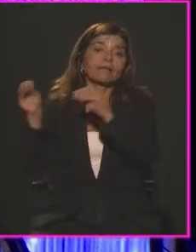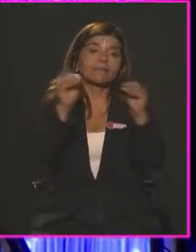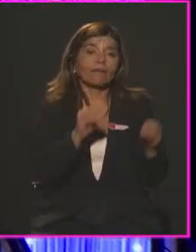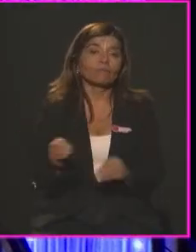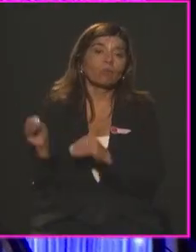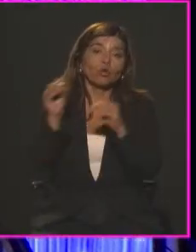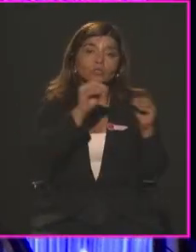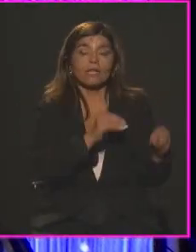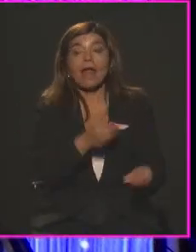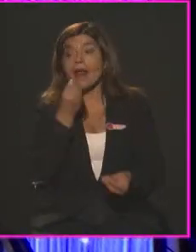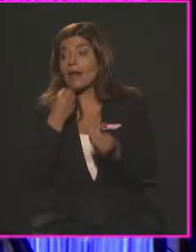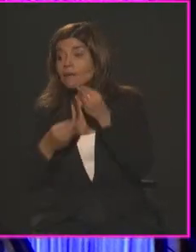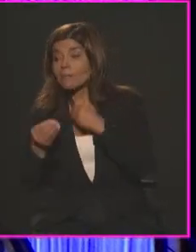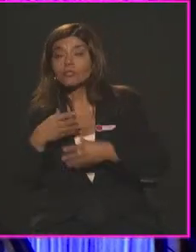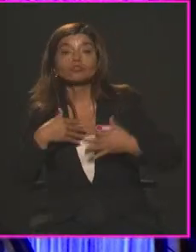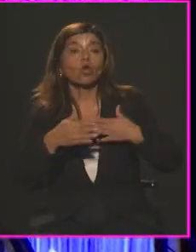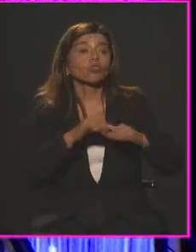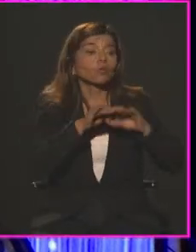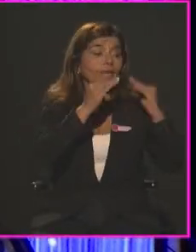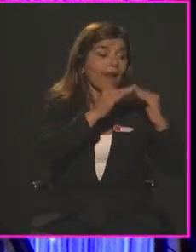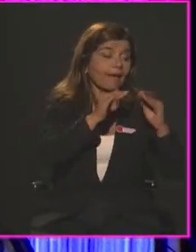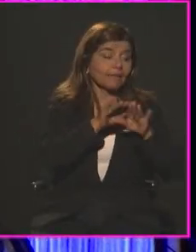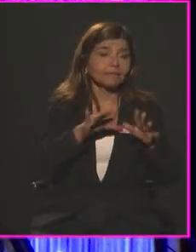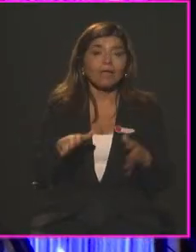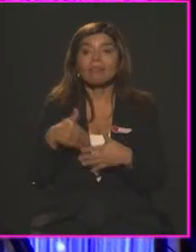goes to waste when we waste the food.